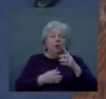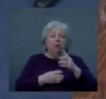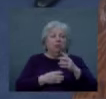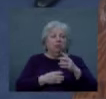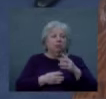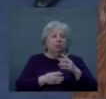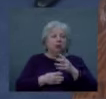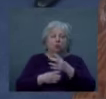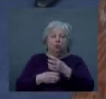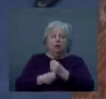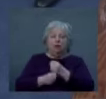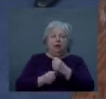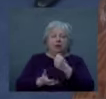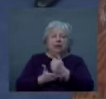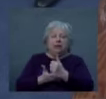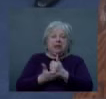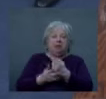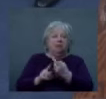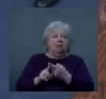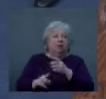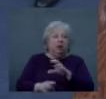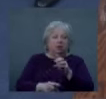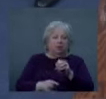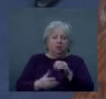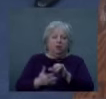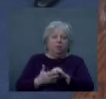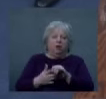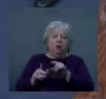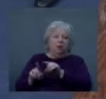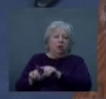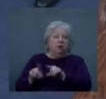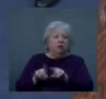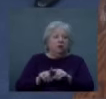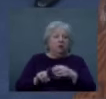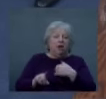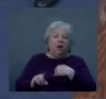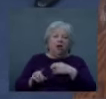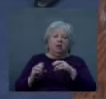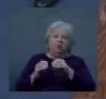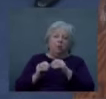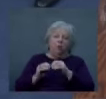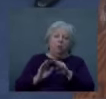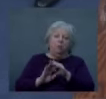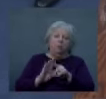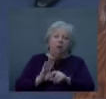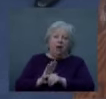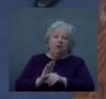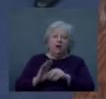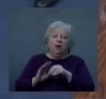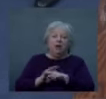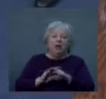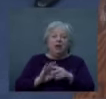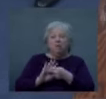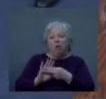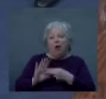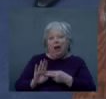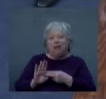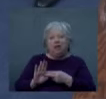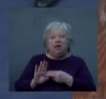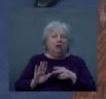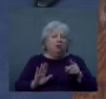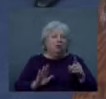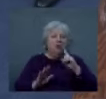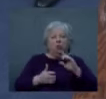assistance from a firm that also has a more of a background, Director Wright, in branding. And so they